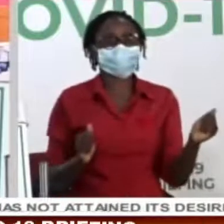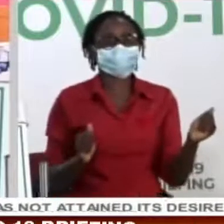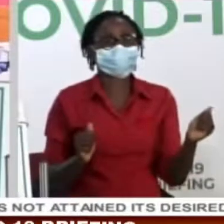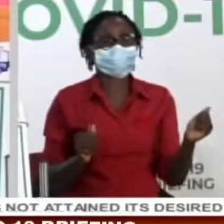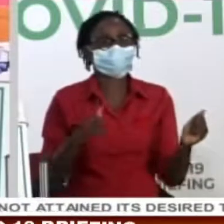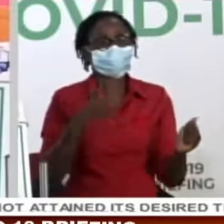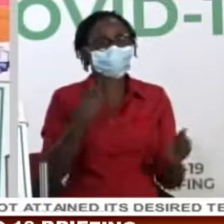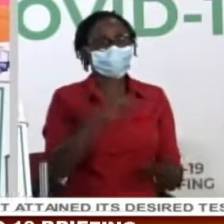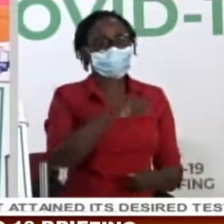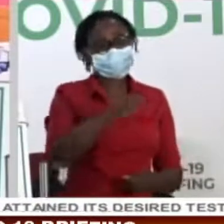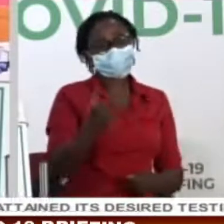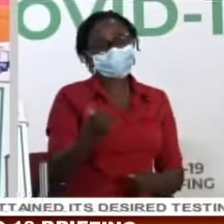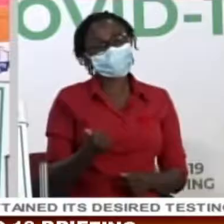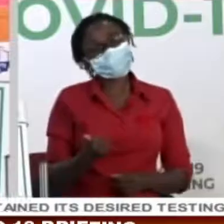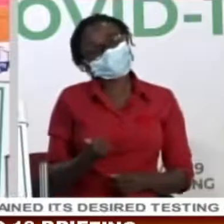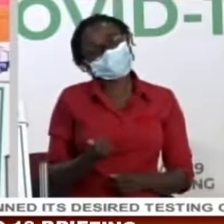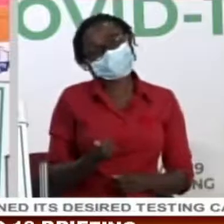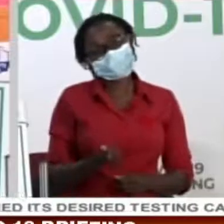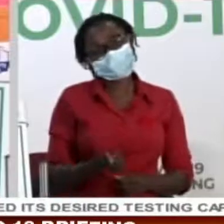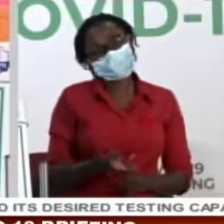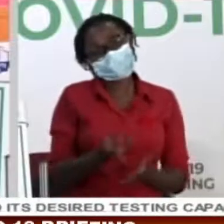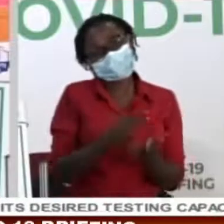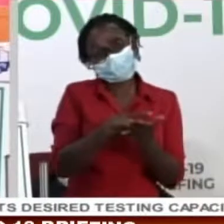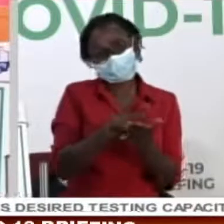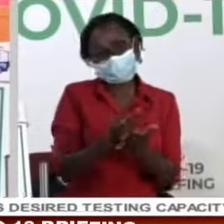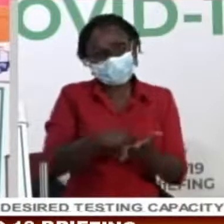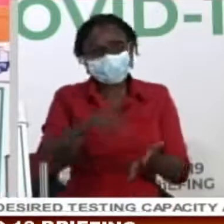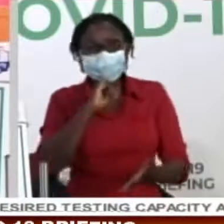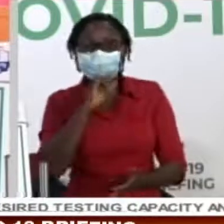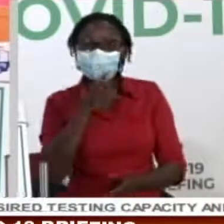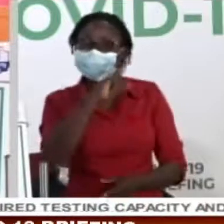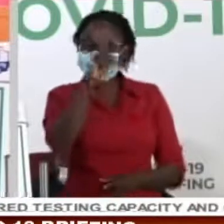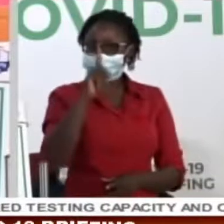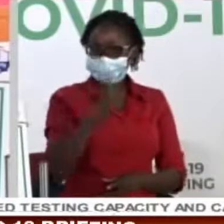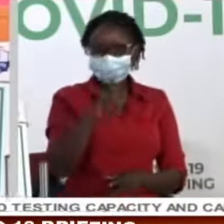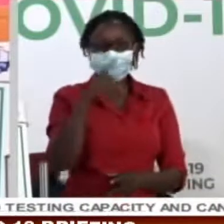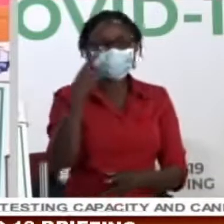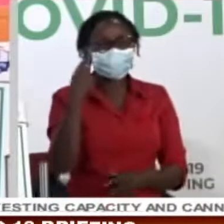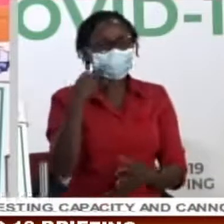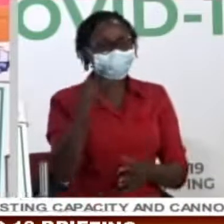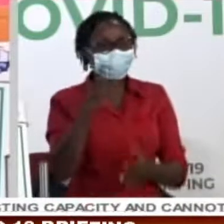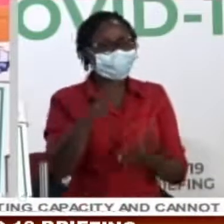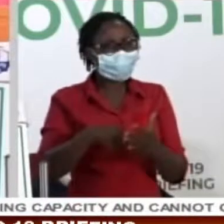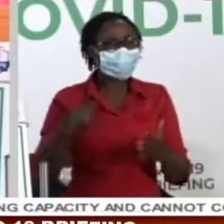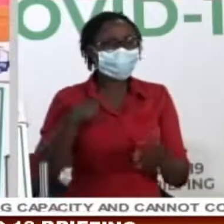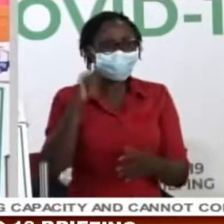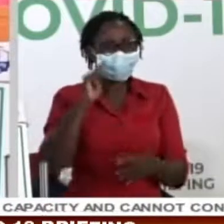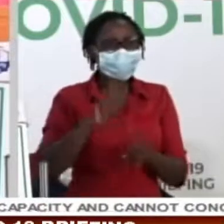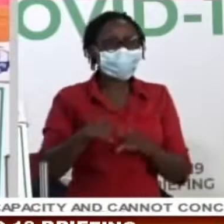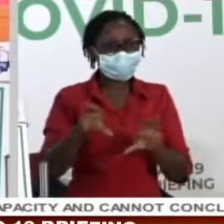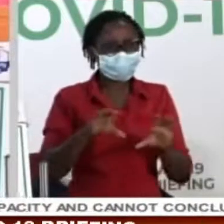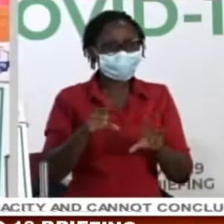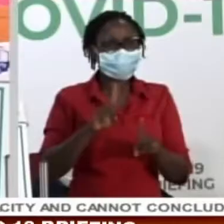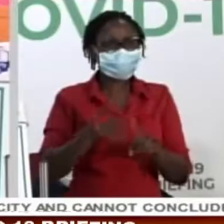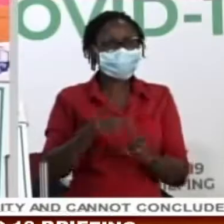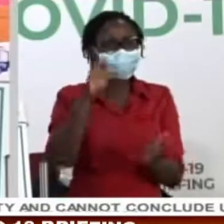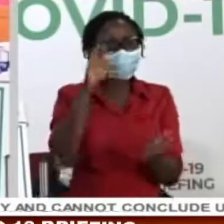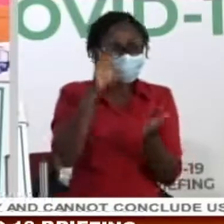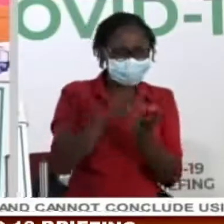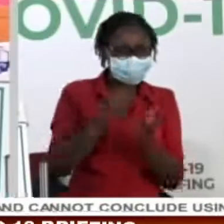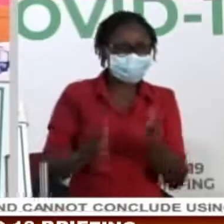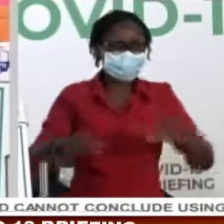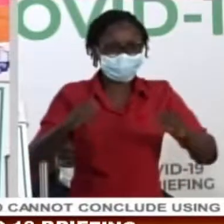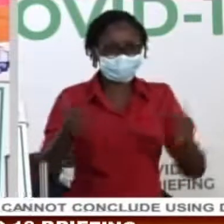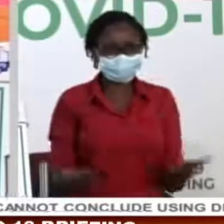The other side of this coin is the question of what we need to do to mitigate the challenge,